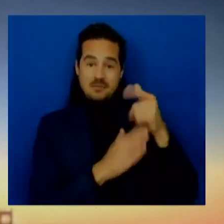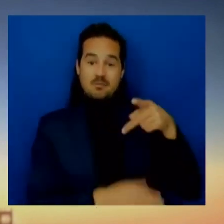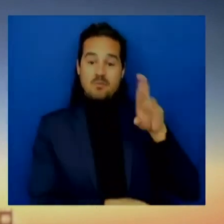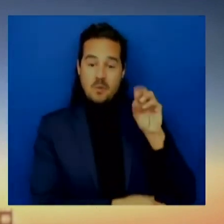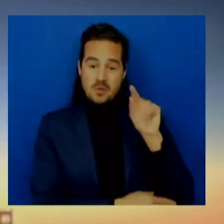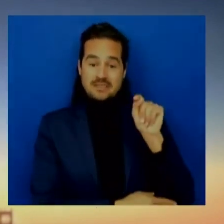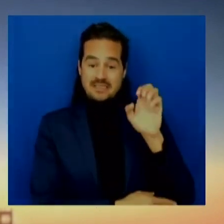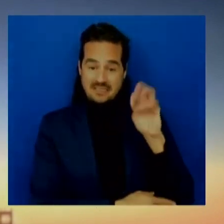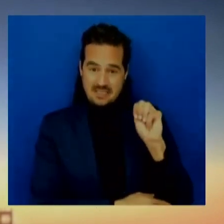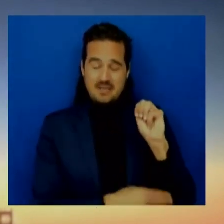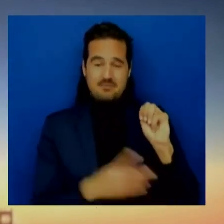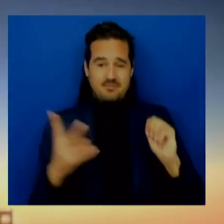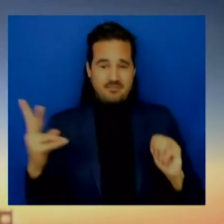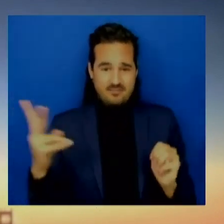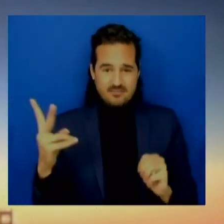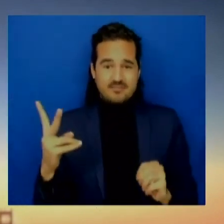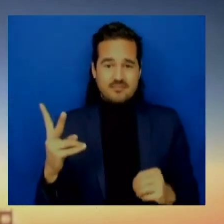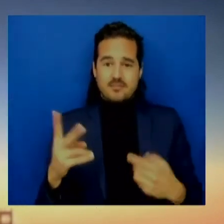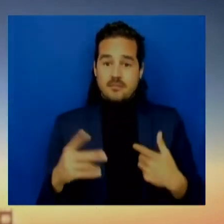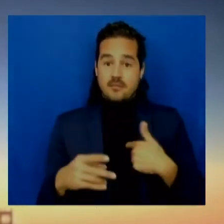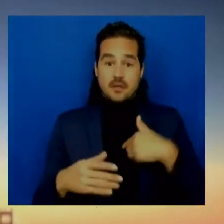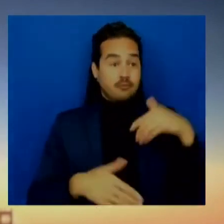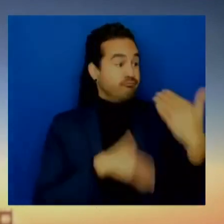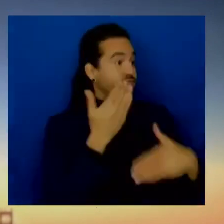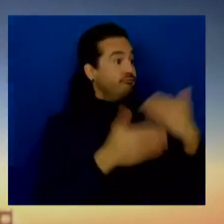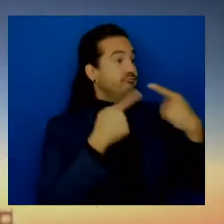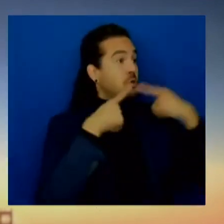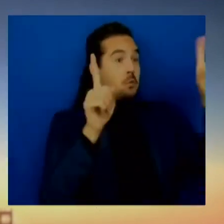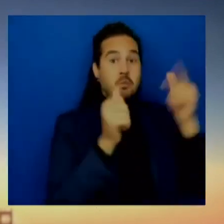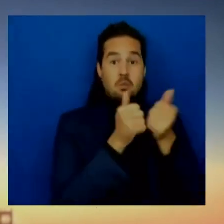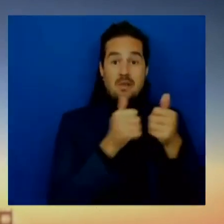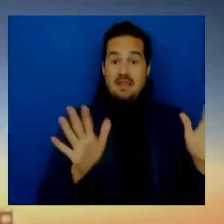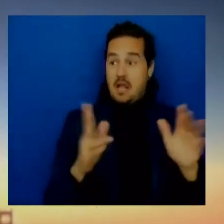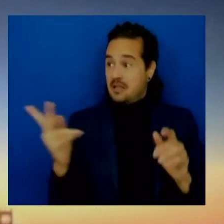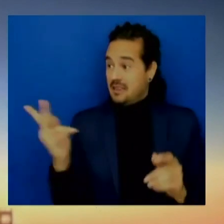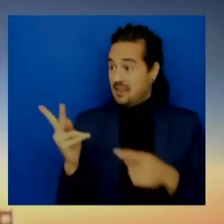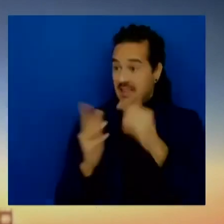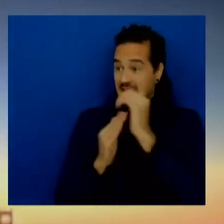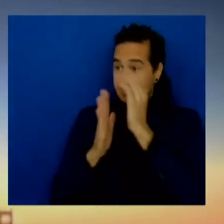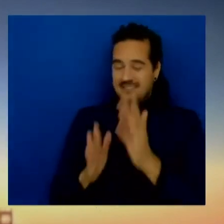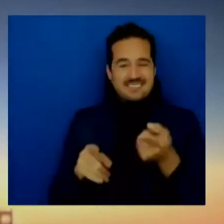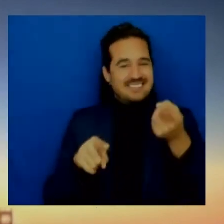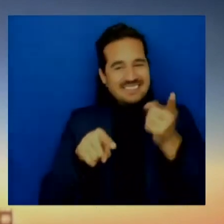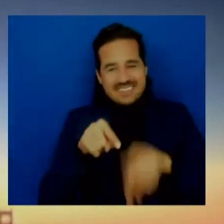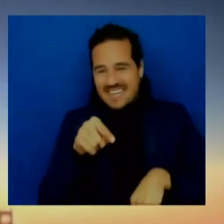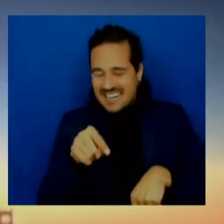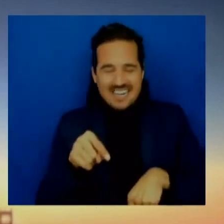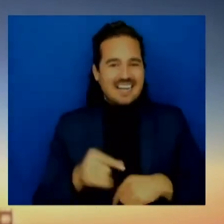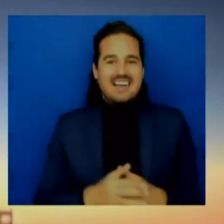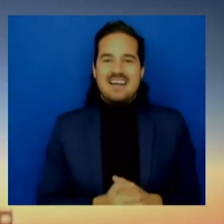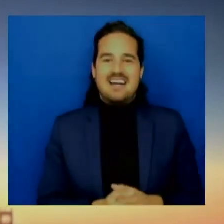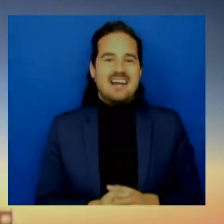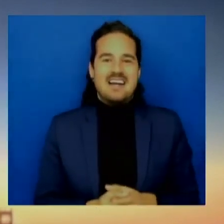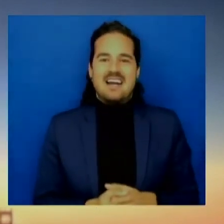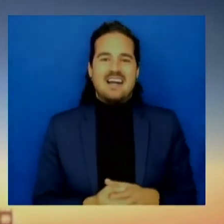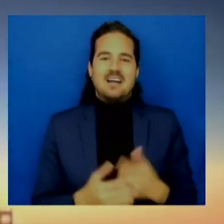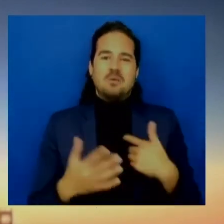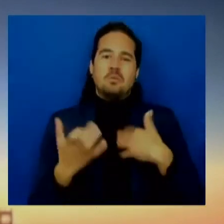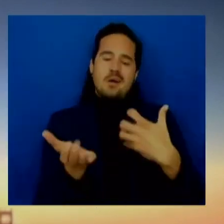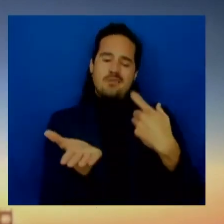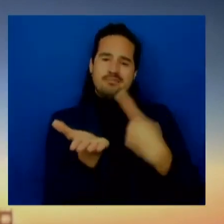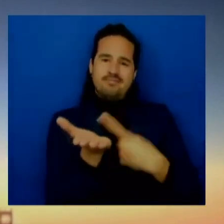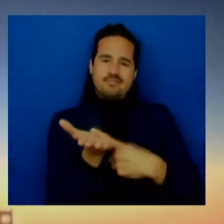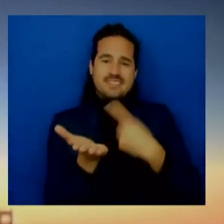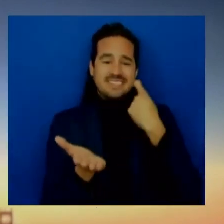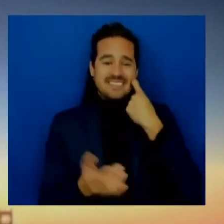this important moment. And I think, Governor, to your point, Graciela's story represents millions of people in